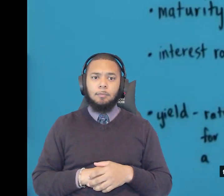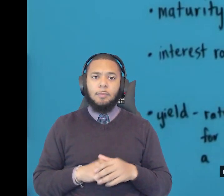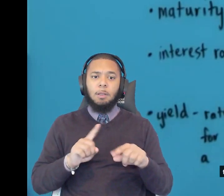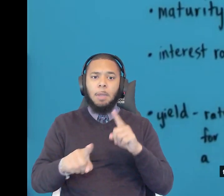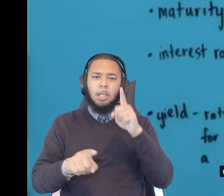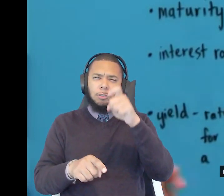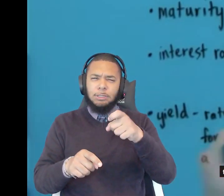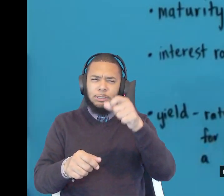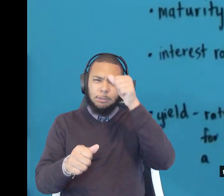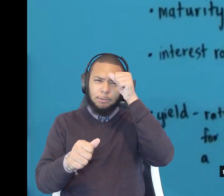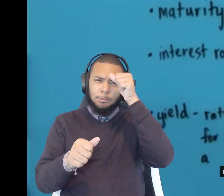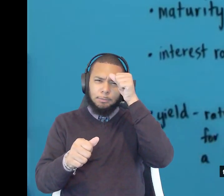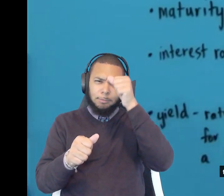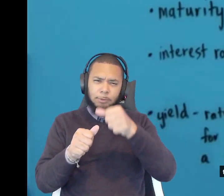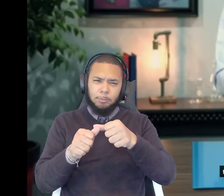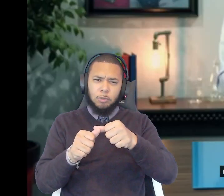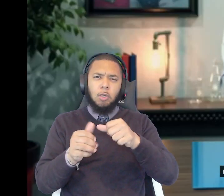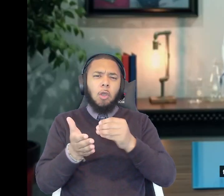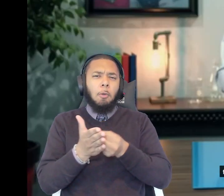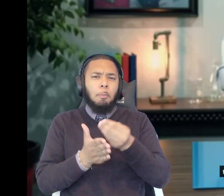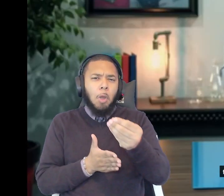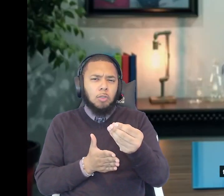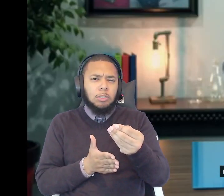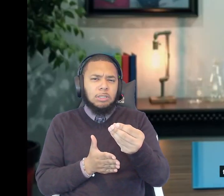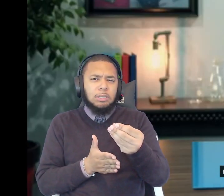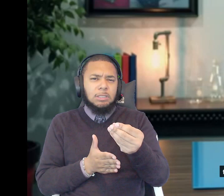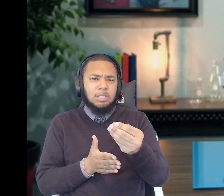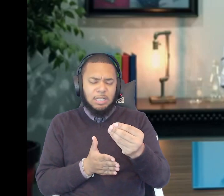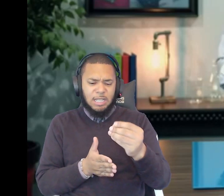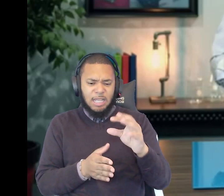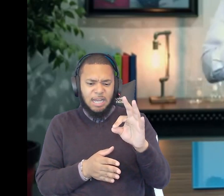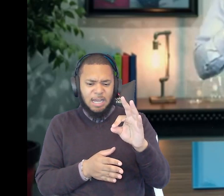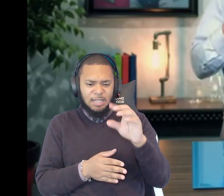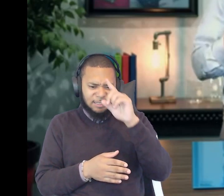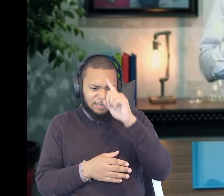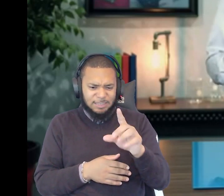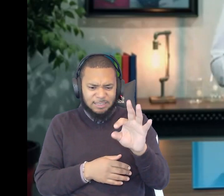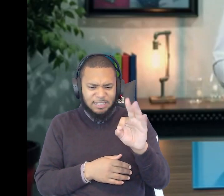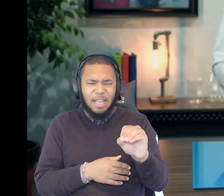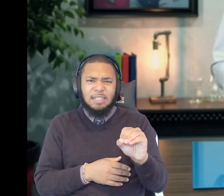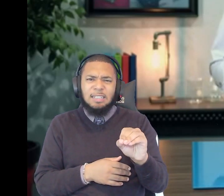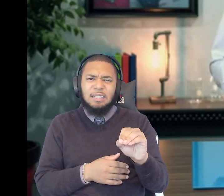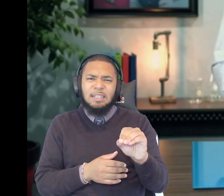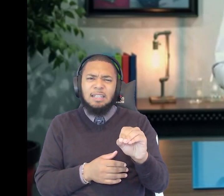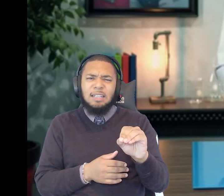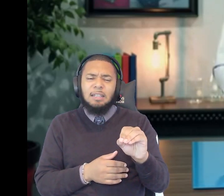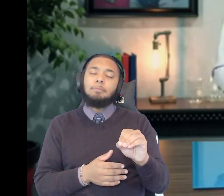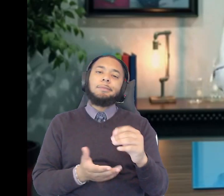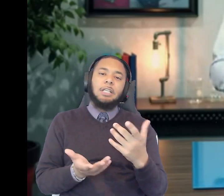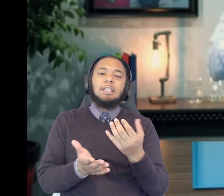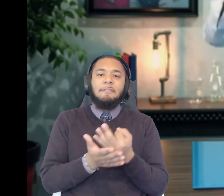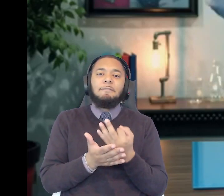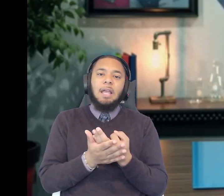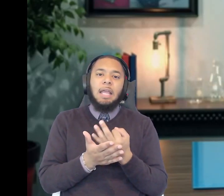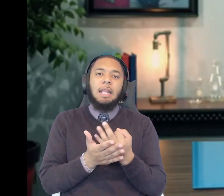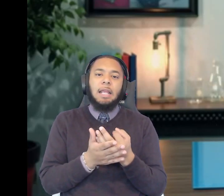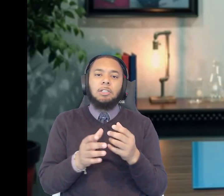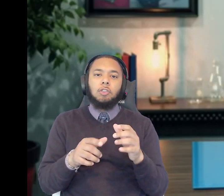here is that it was purchased at 90 cents. So what does that mean? That's financial lingo. So if you're a trader, you'll